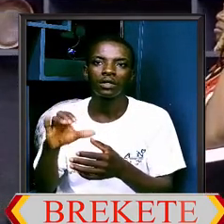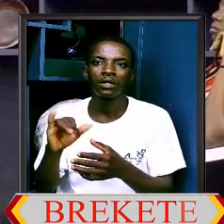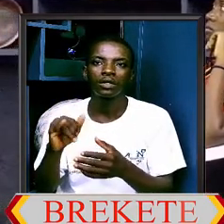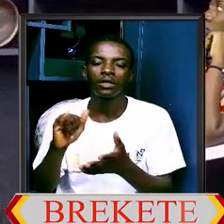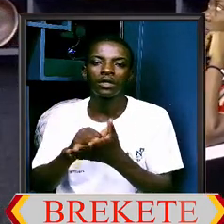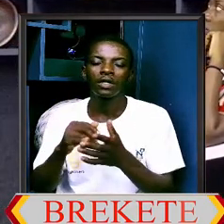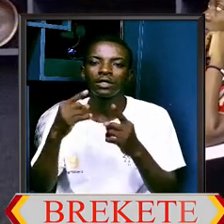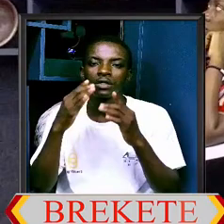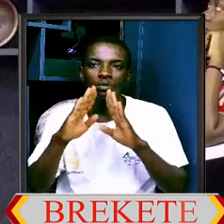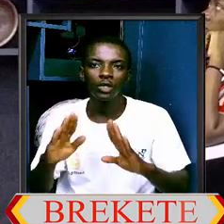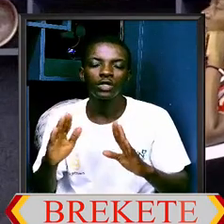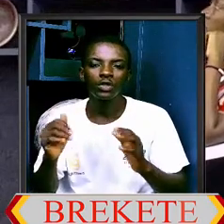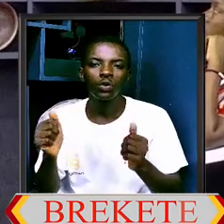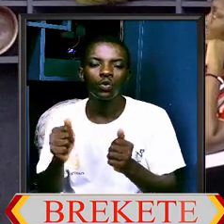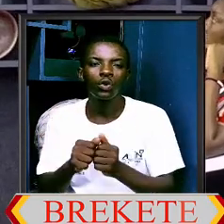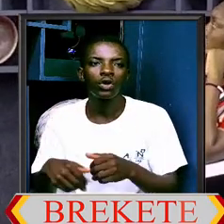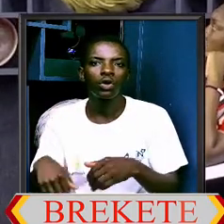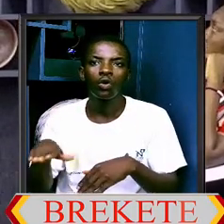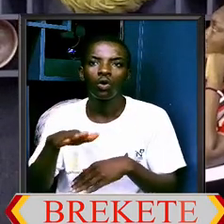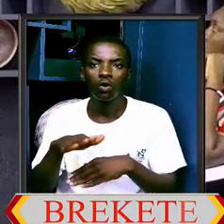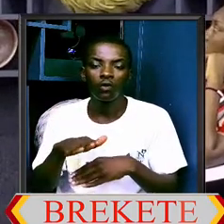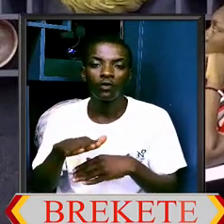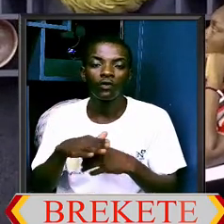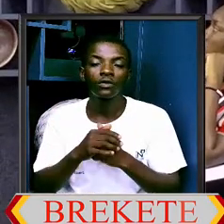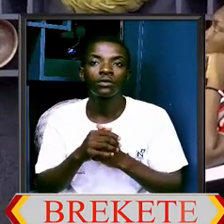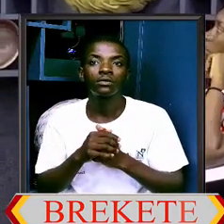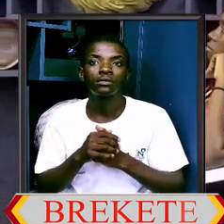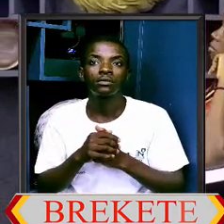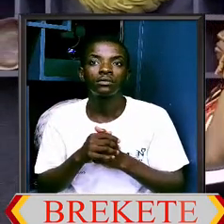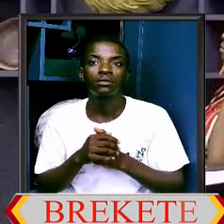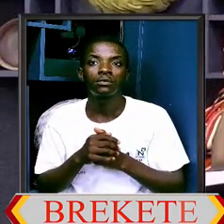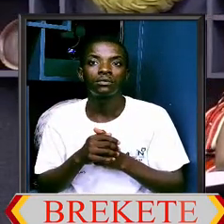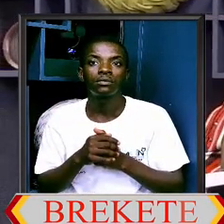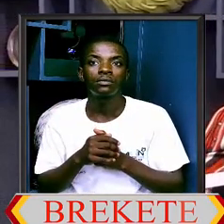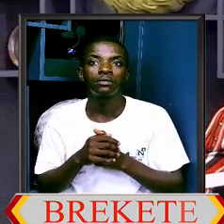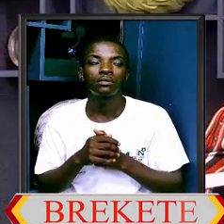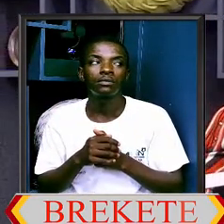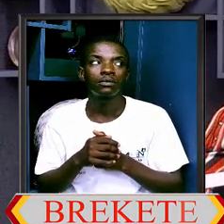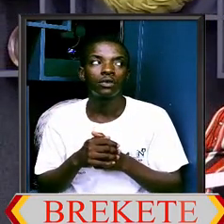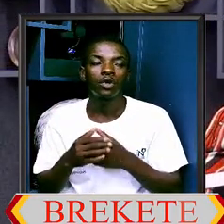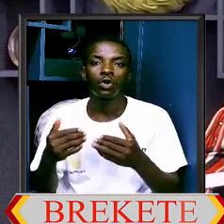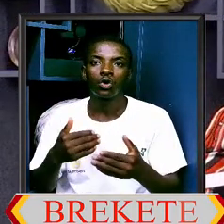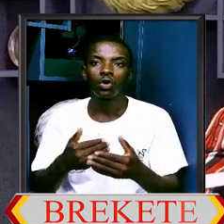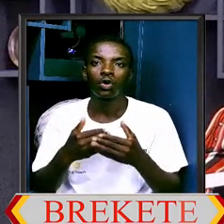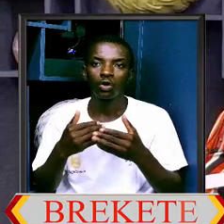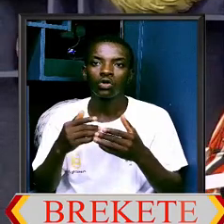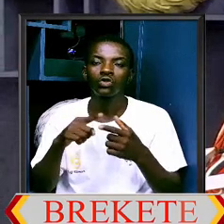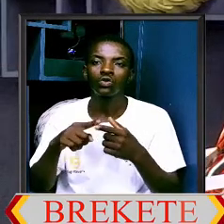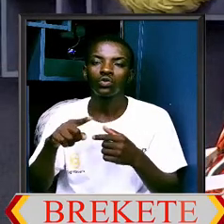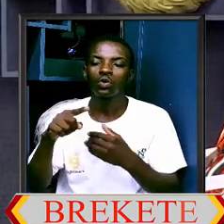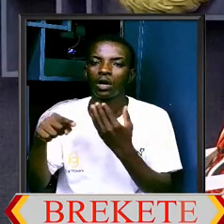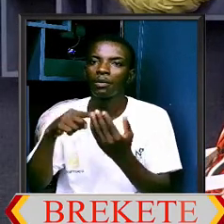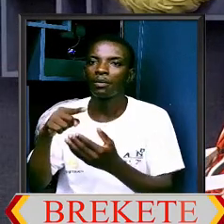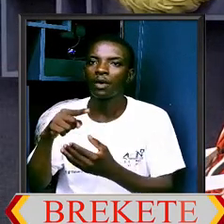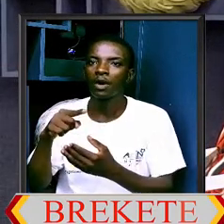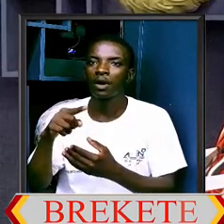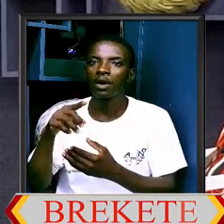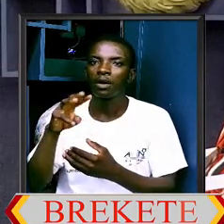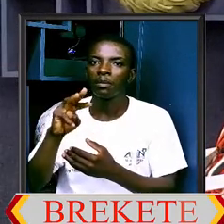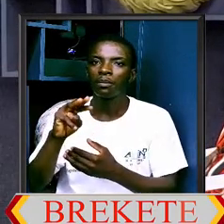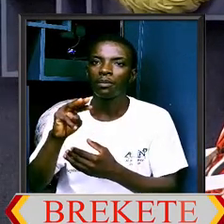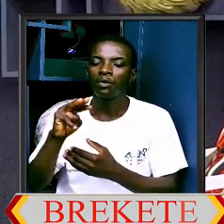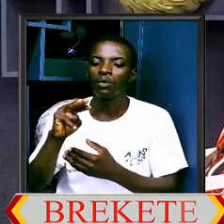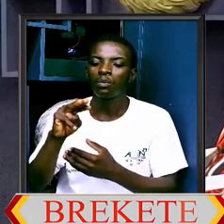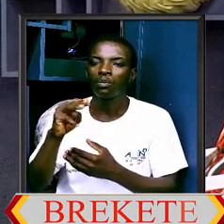where they are at peace with over... Wait, Ukraine? Yes. Yes, with close to about 1 million square meter